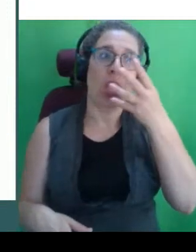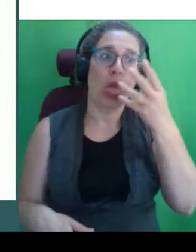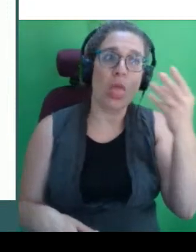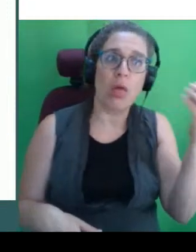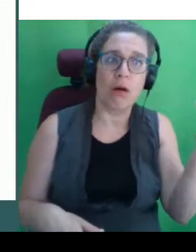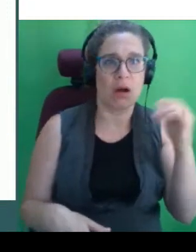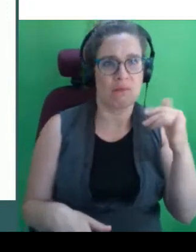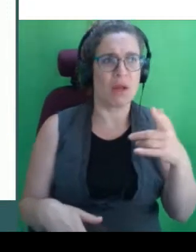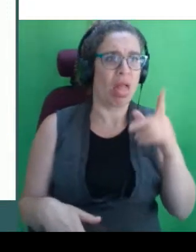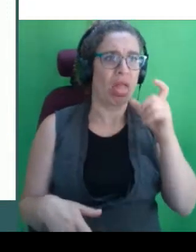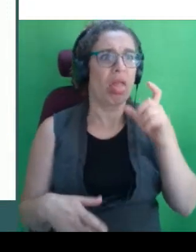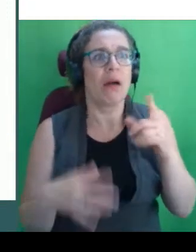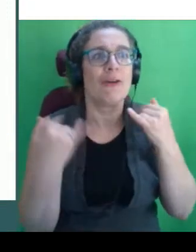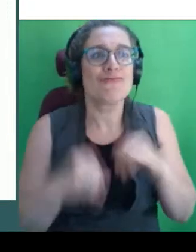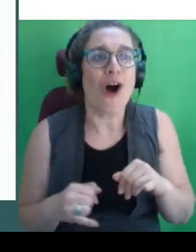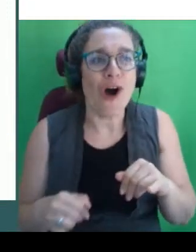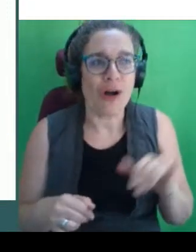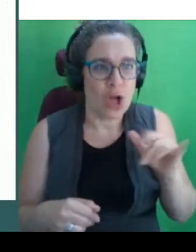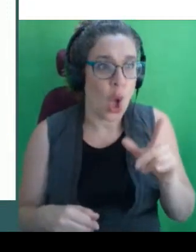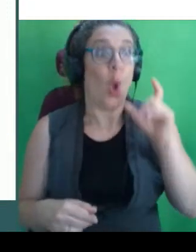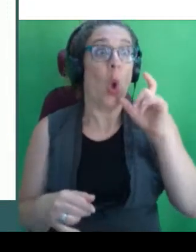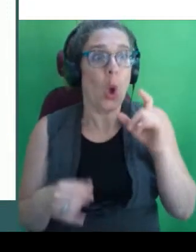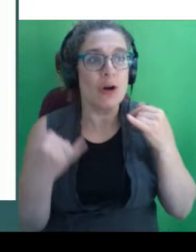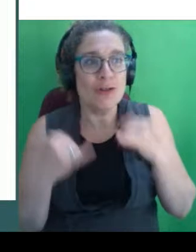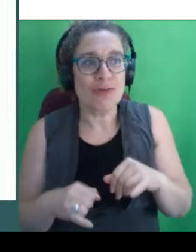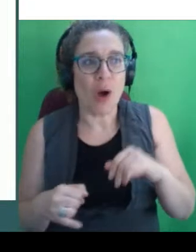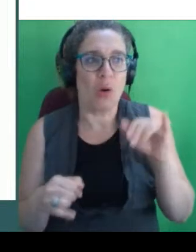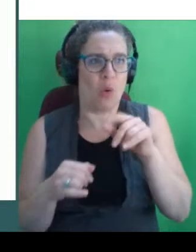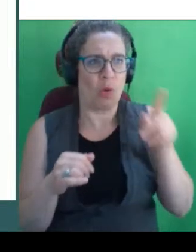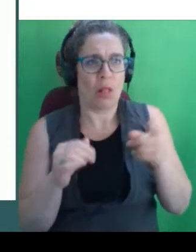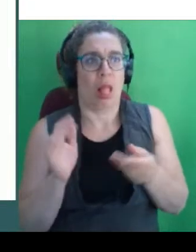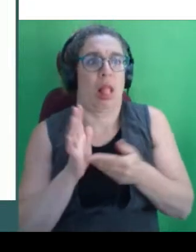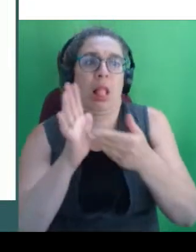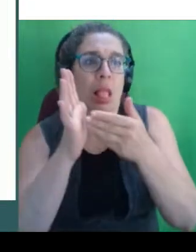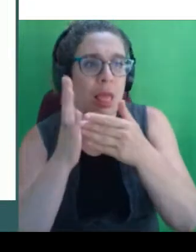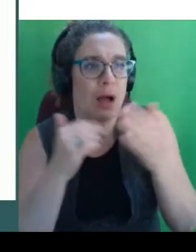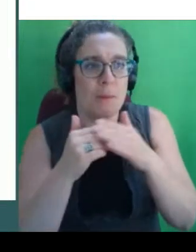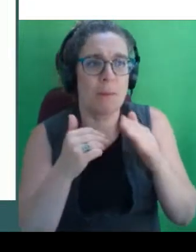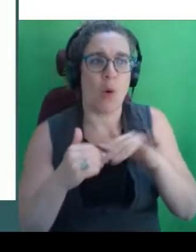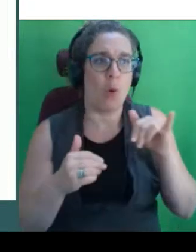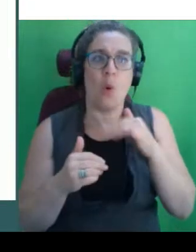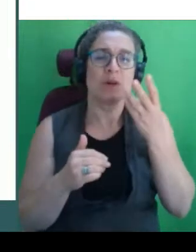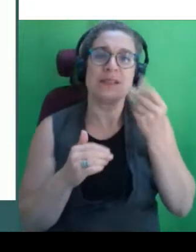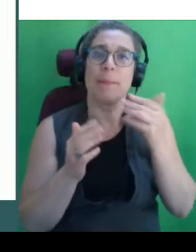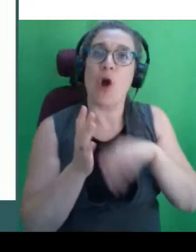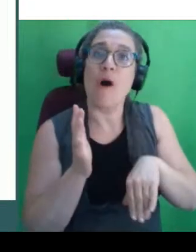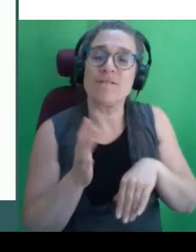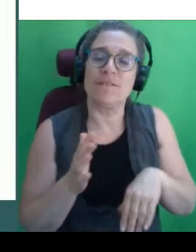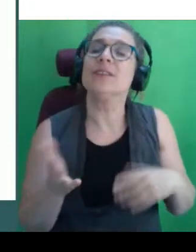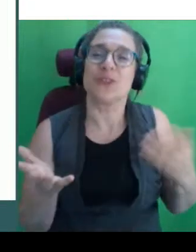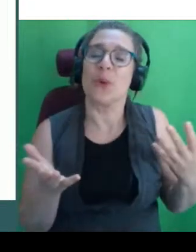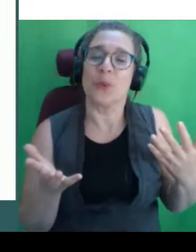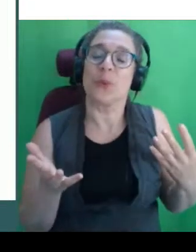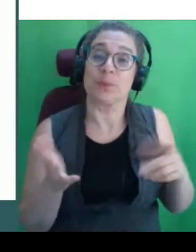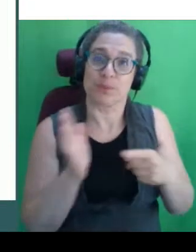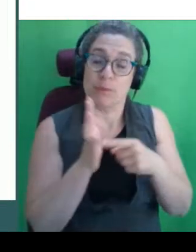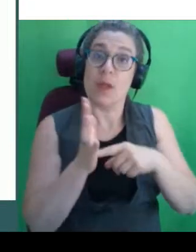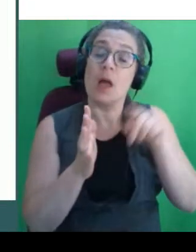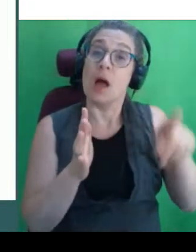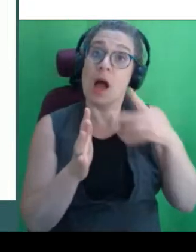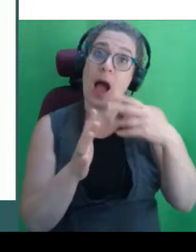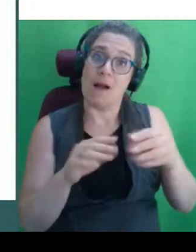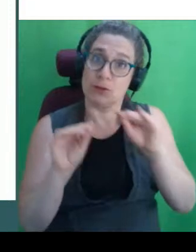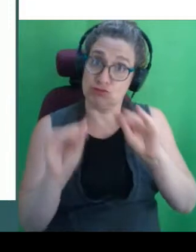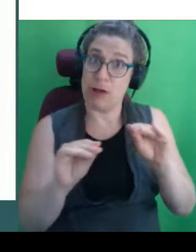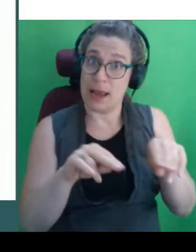and maybe have added in a few extra steps or removed some important steps. But the training videos are available online. They